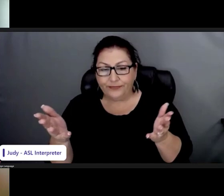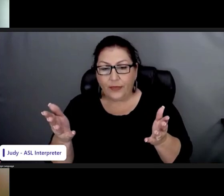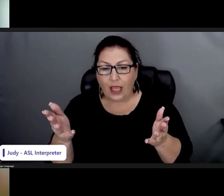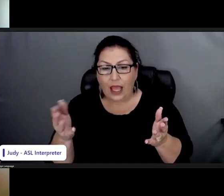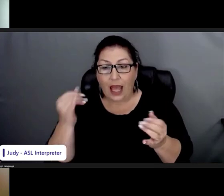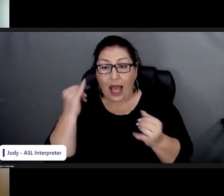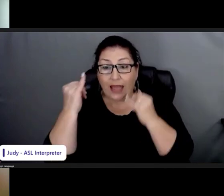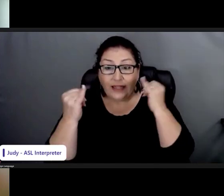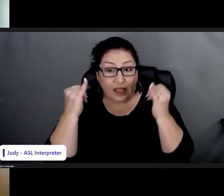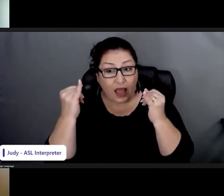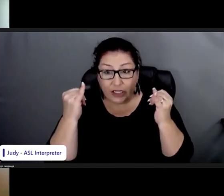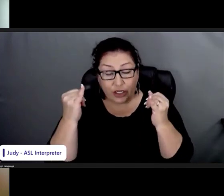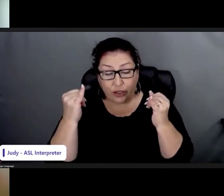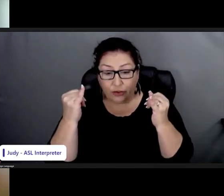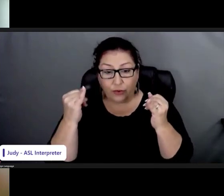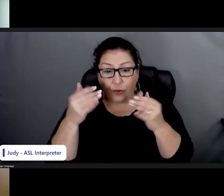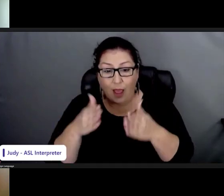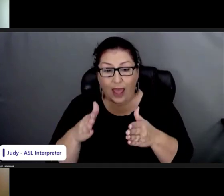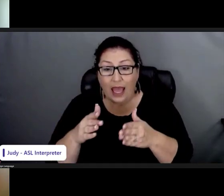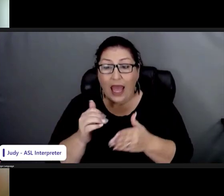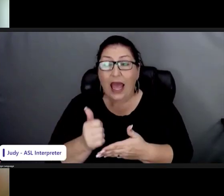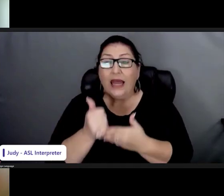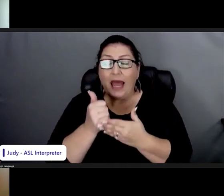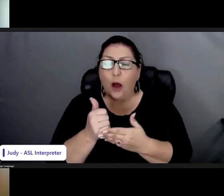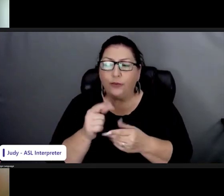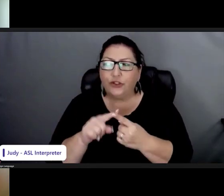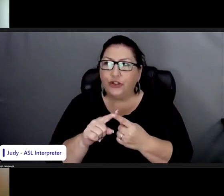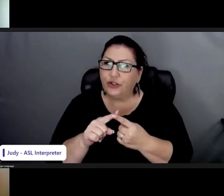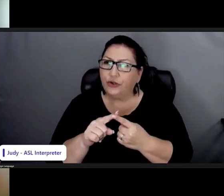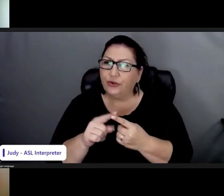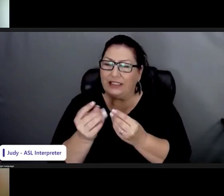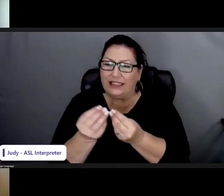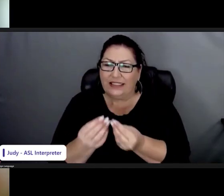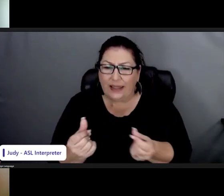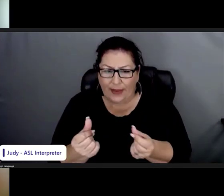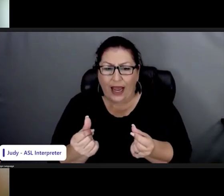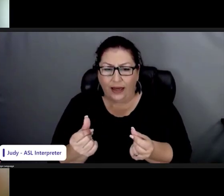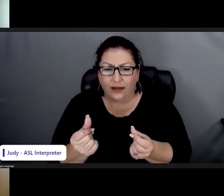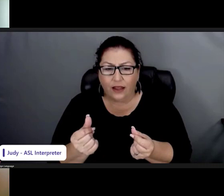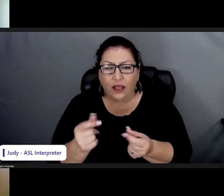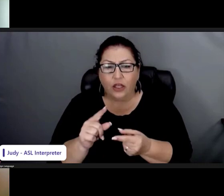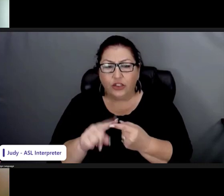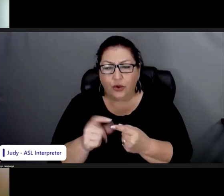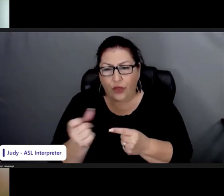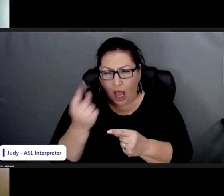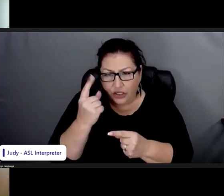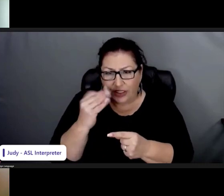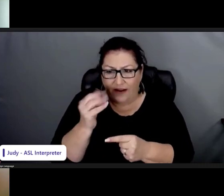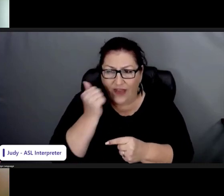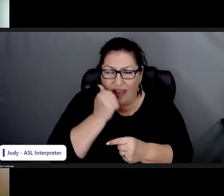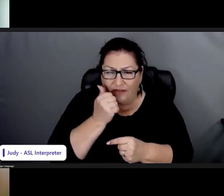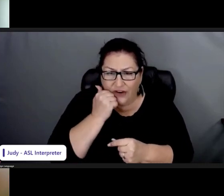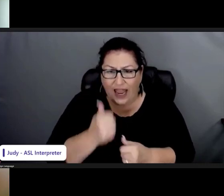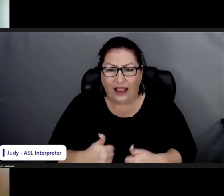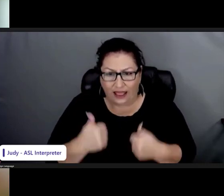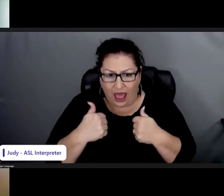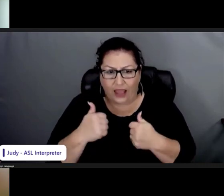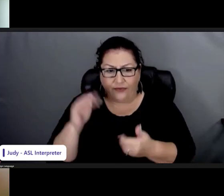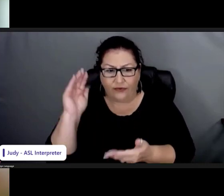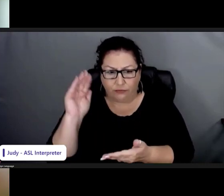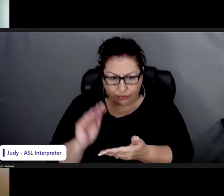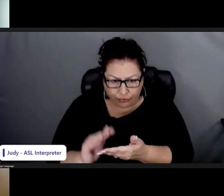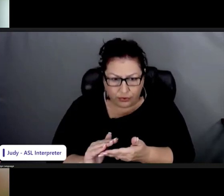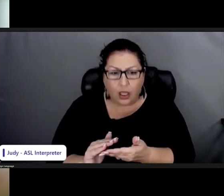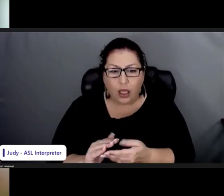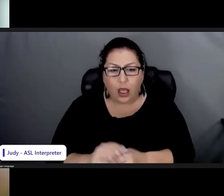ideological stand, it helps to disseminate down to the understanding of everyday life, because